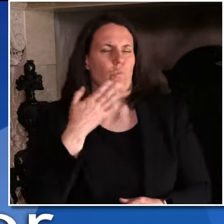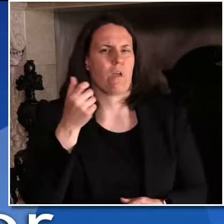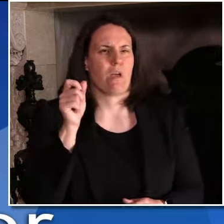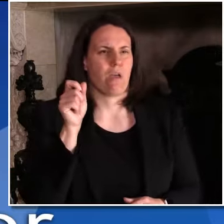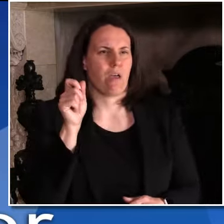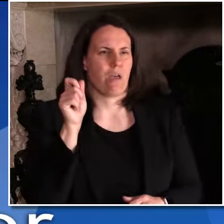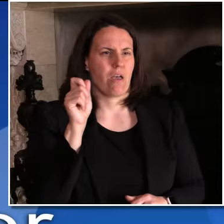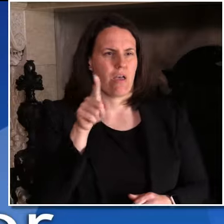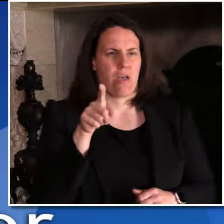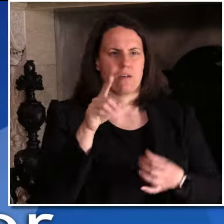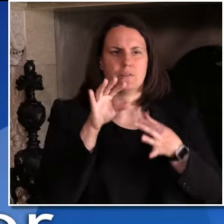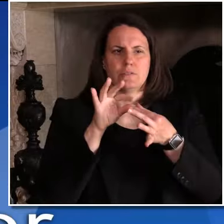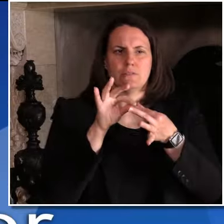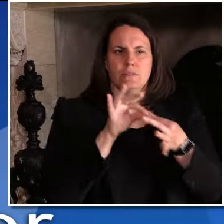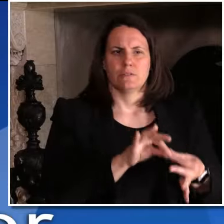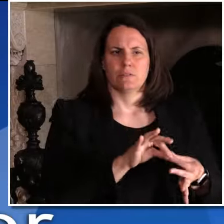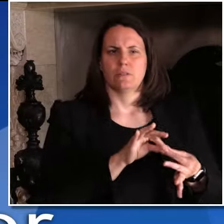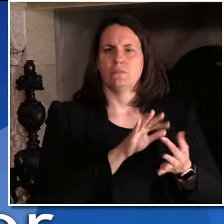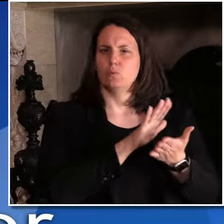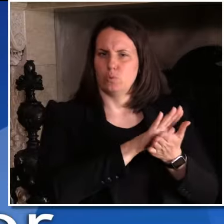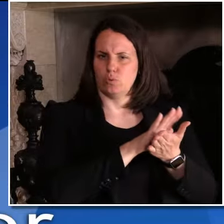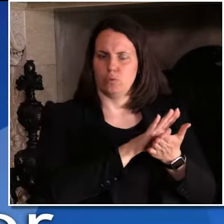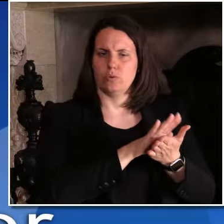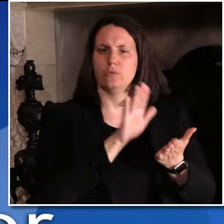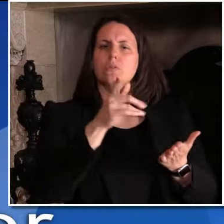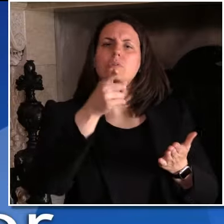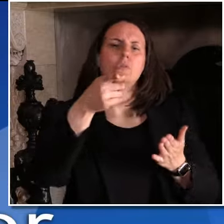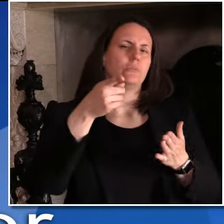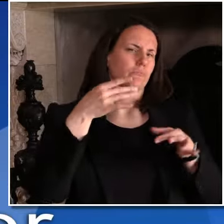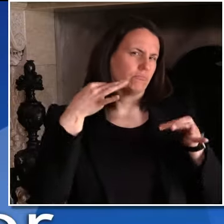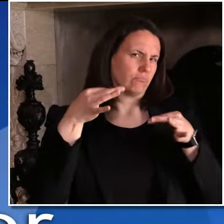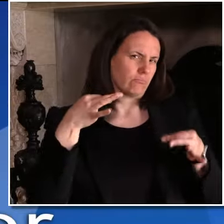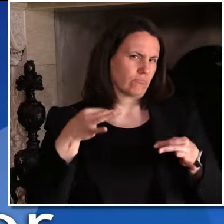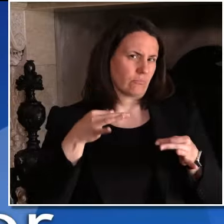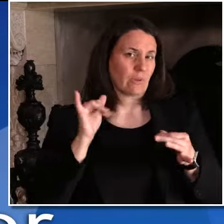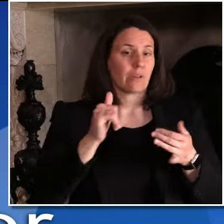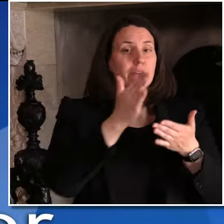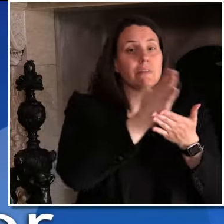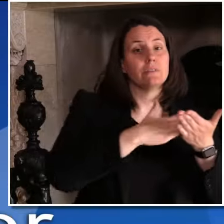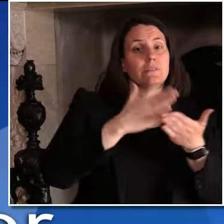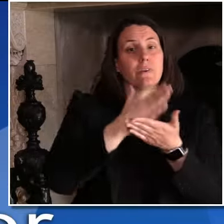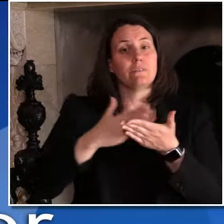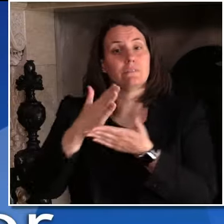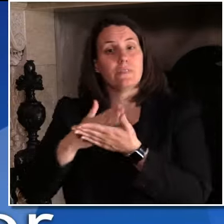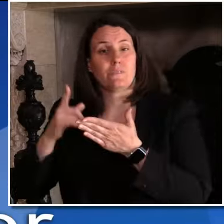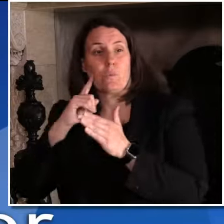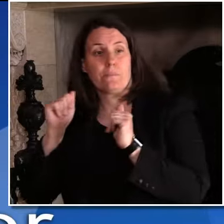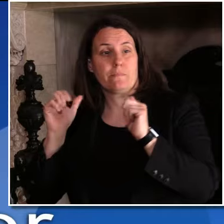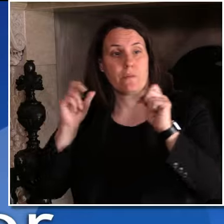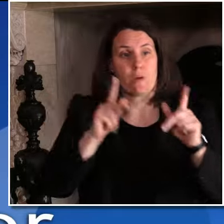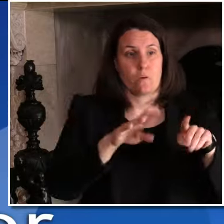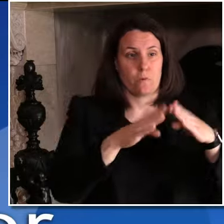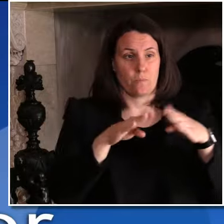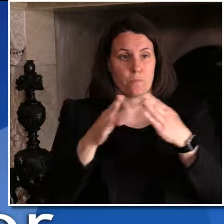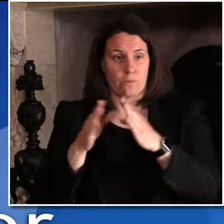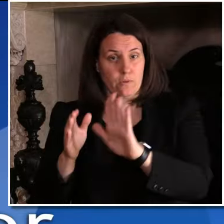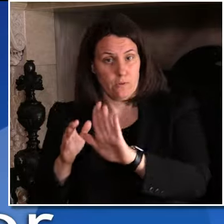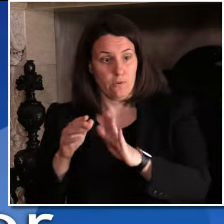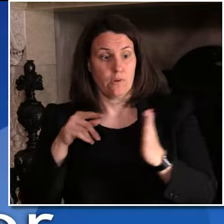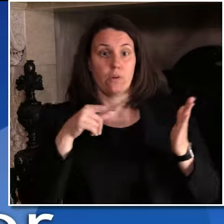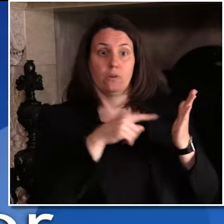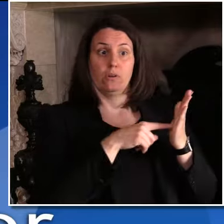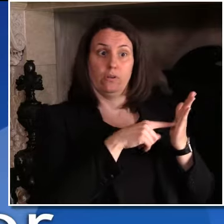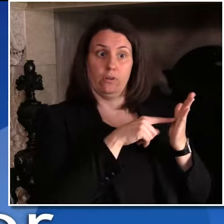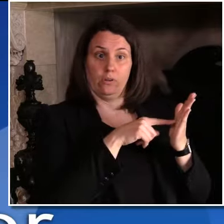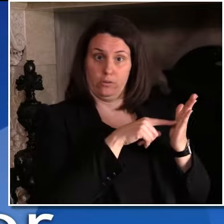So the phase one of the Bounce Back program includes reopening the schools, and we've heard of teachers in our area telling parents to